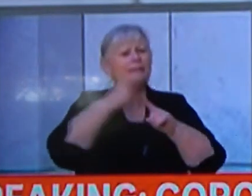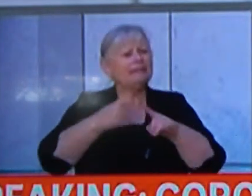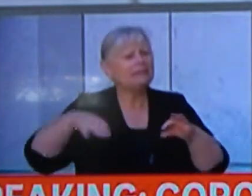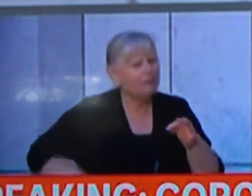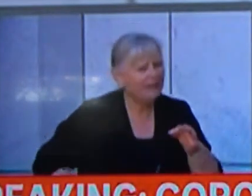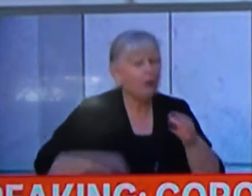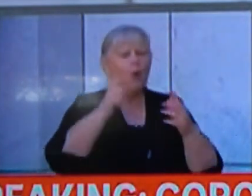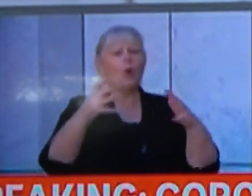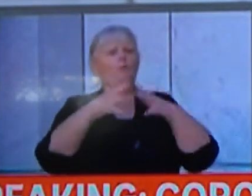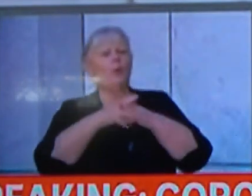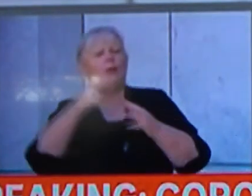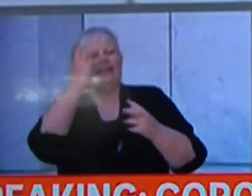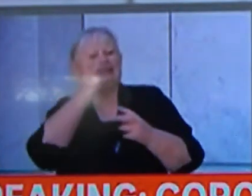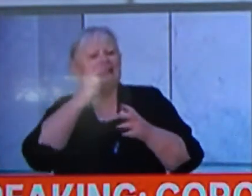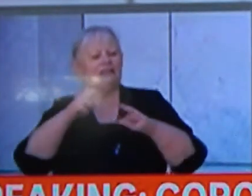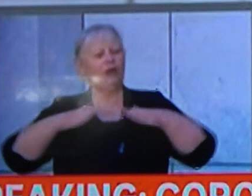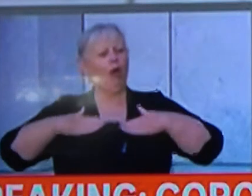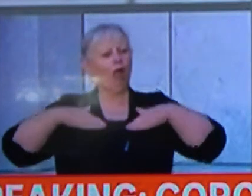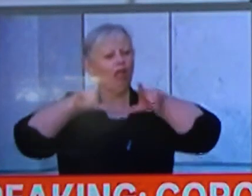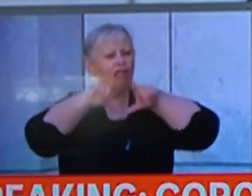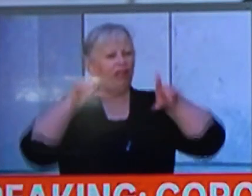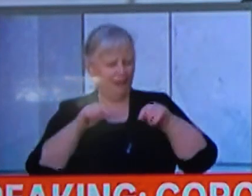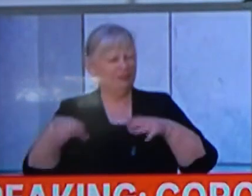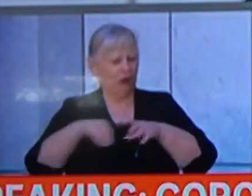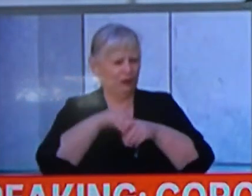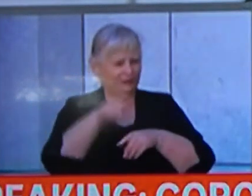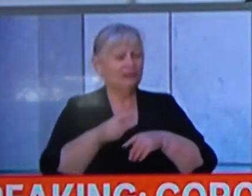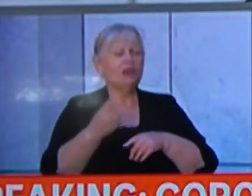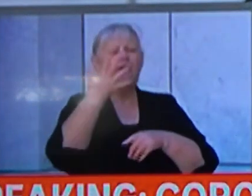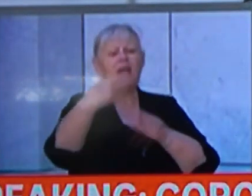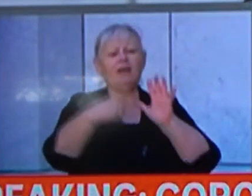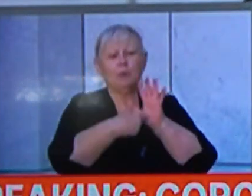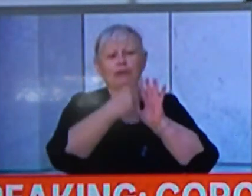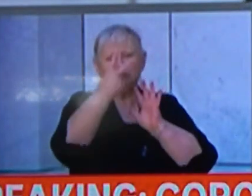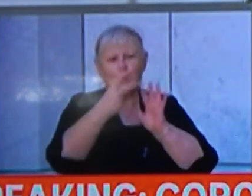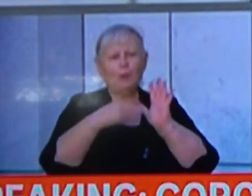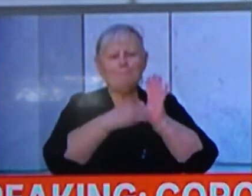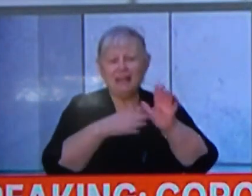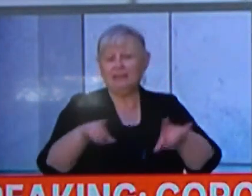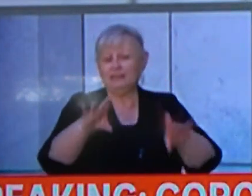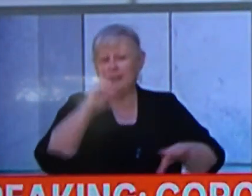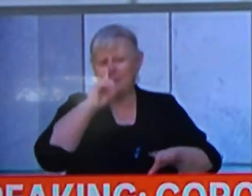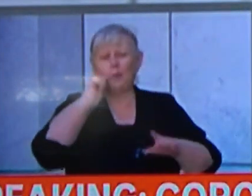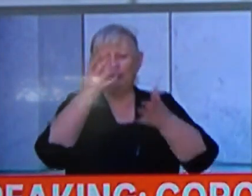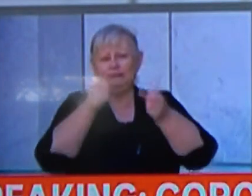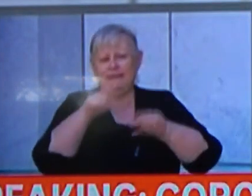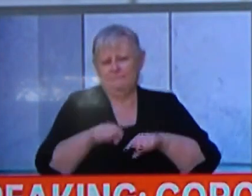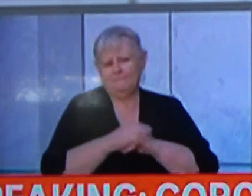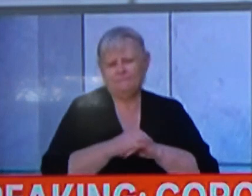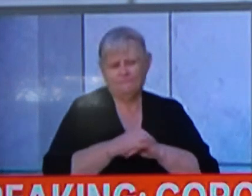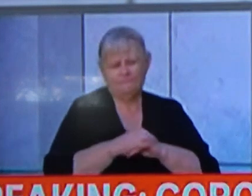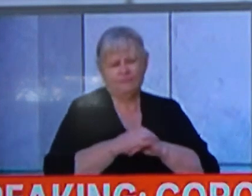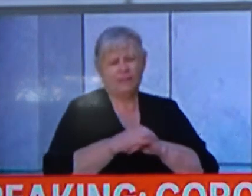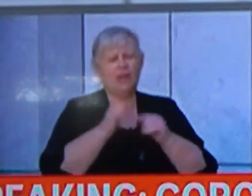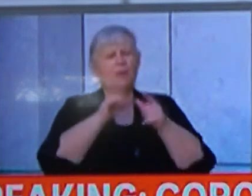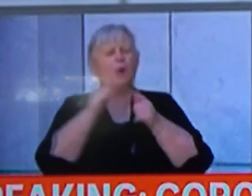benefits, and the Commonwealth Seniors Health Card. In total, 5.2 million Australians.